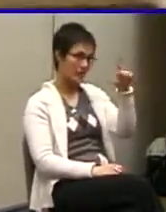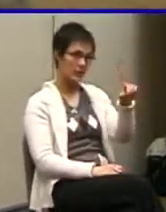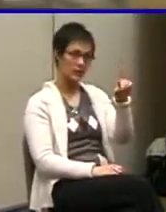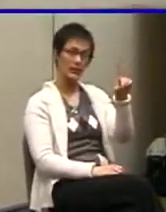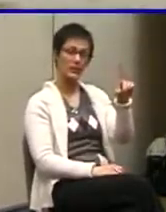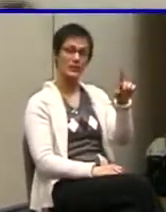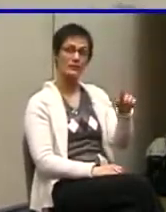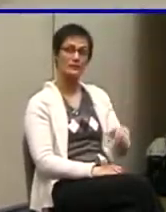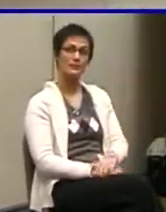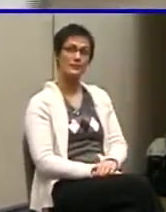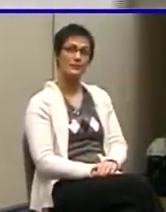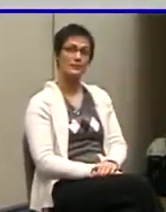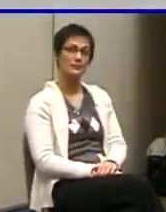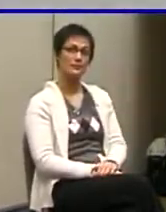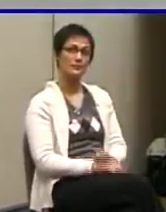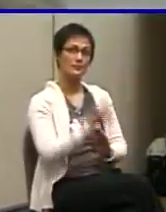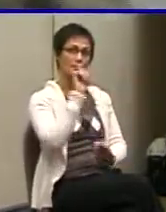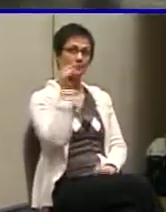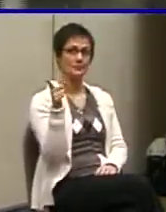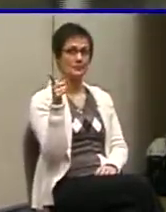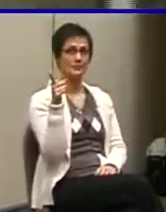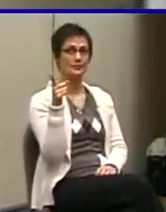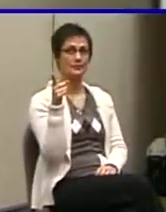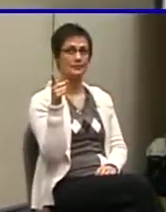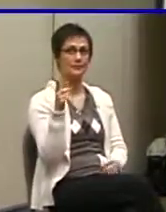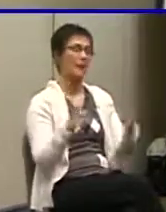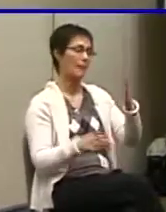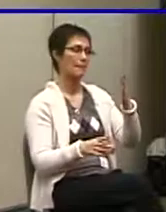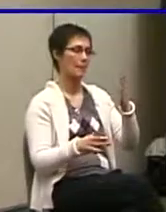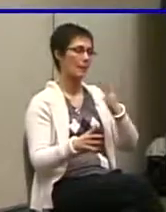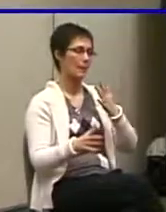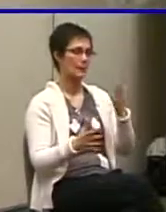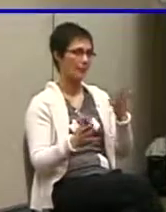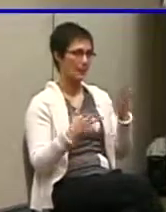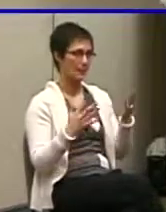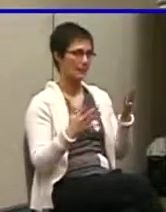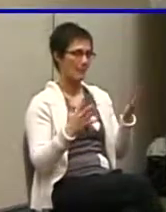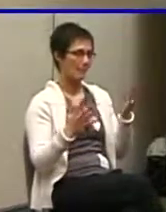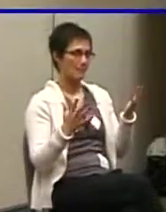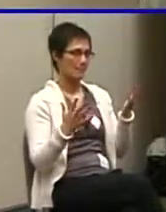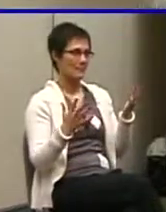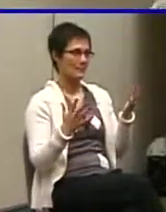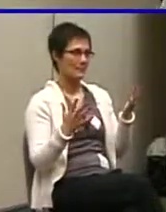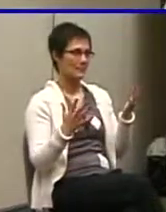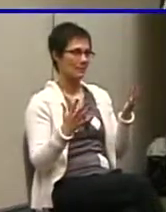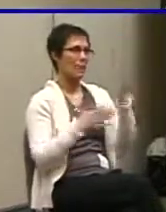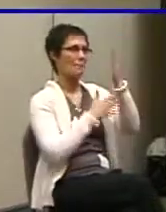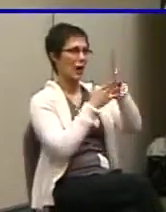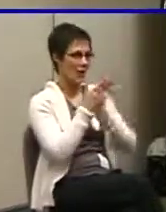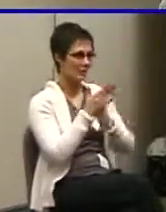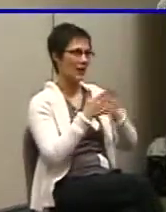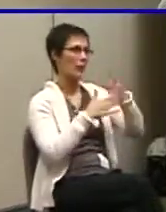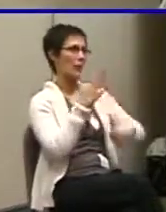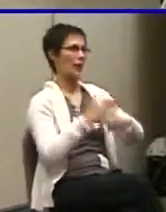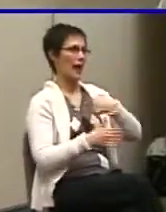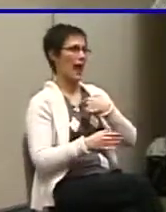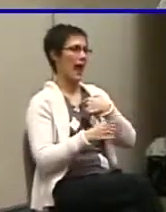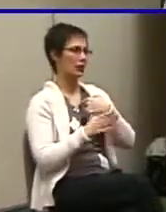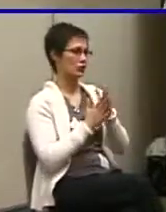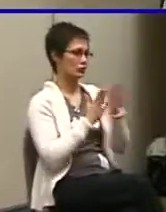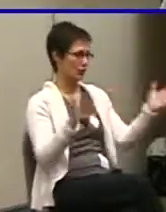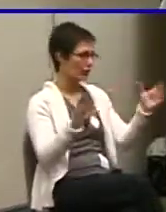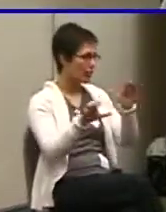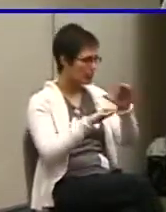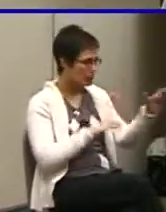line, probably, I mean, my right, and we can open it up to what other people are doing. I think part of it, what I generally do is I'll talk about